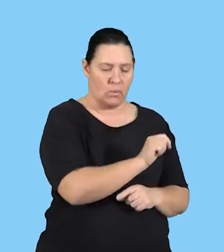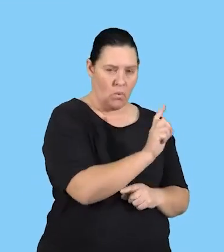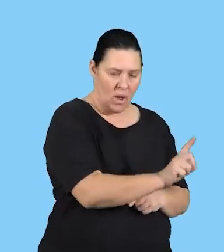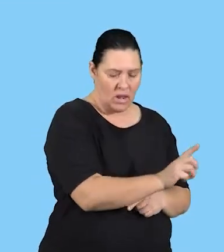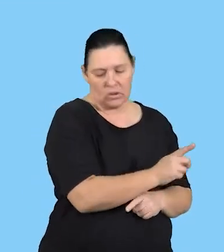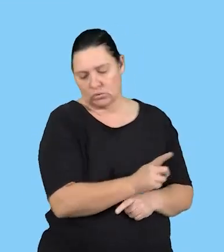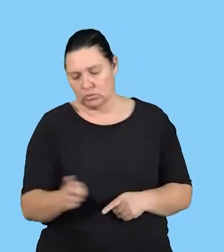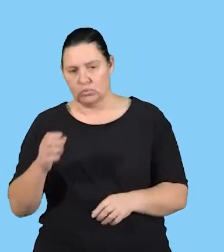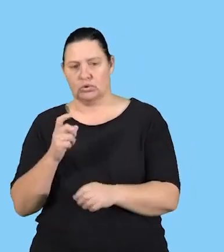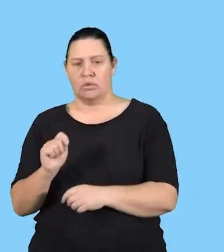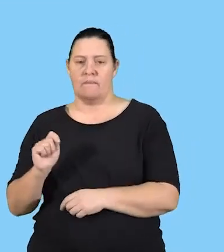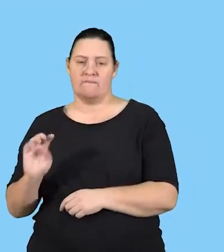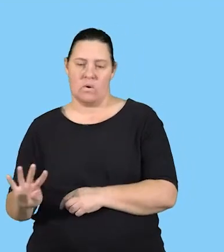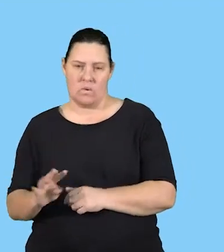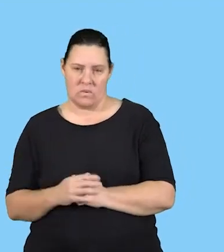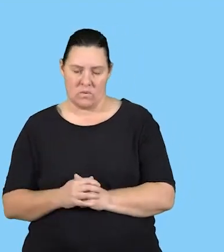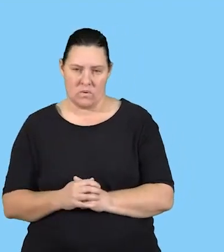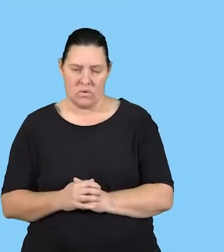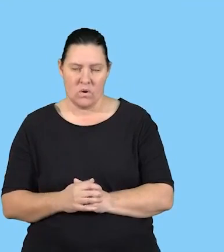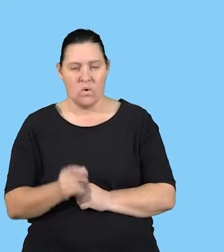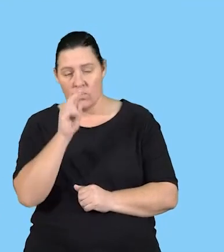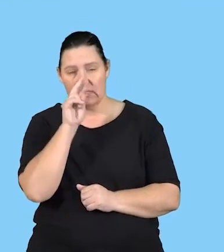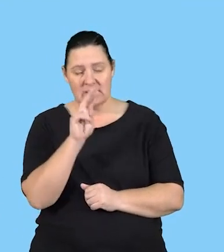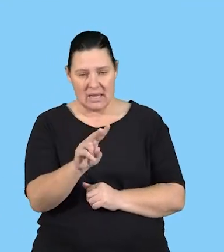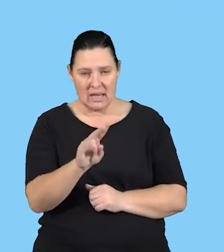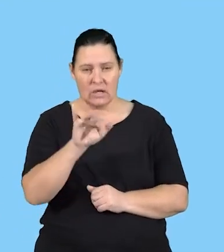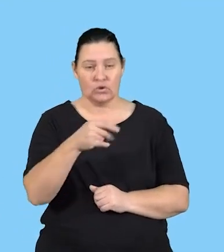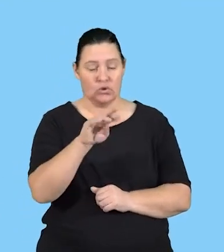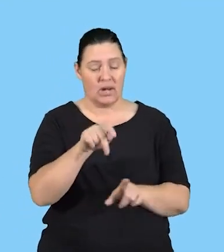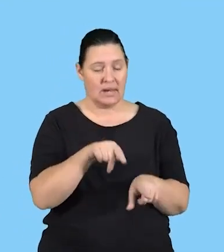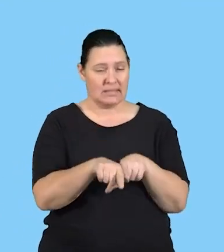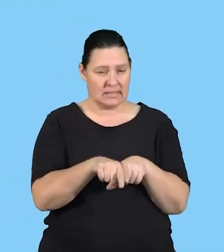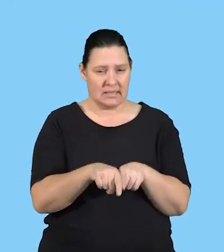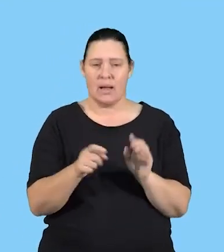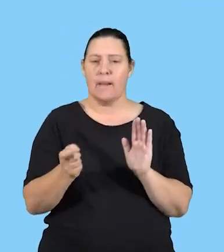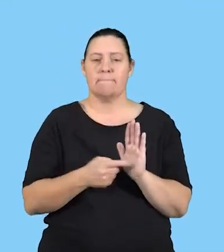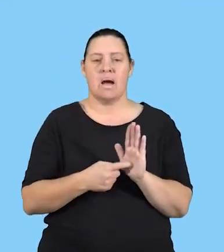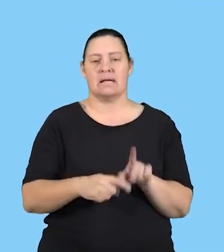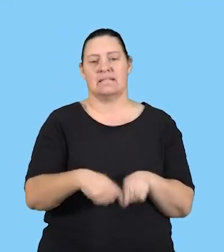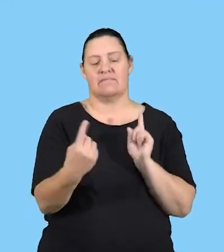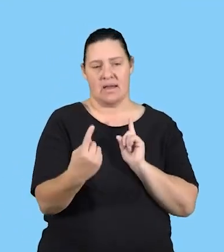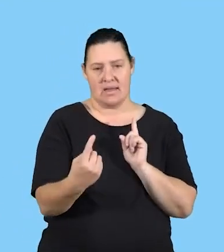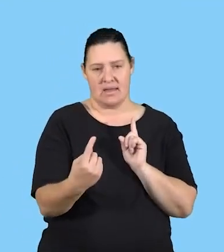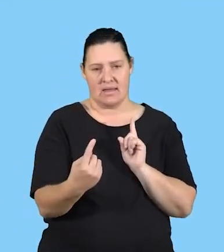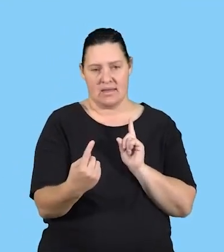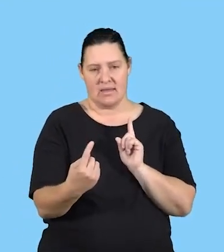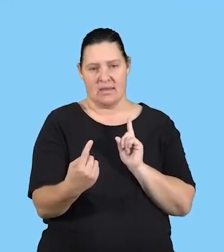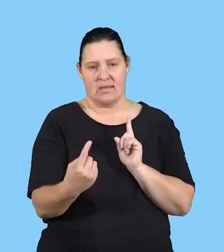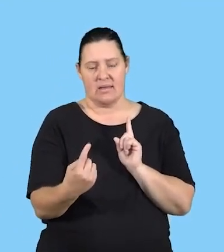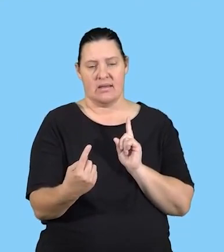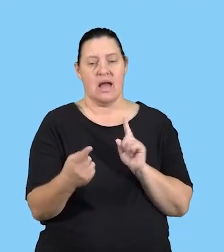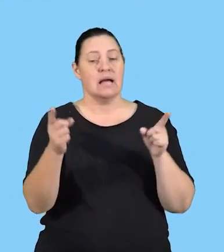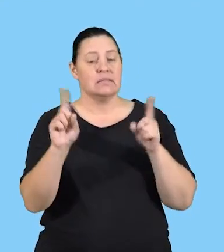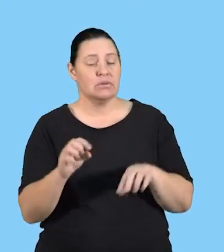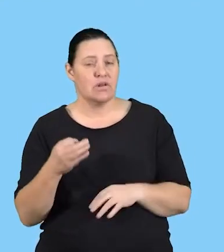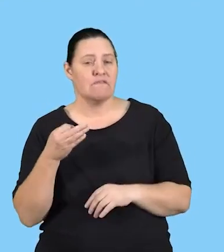up to term 4. You can see that for the June test, the marks differ, especially